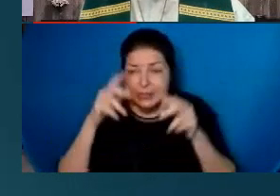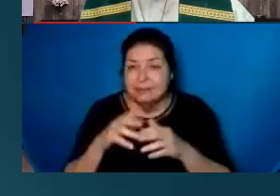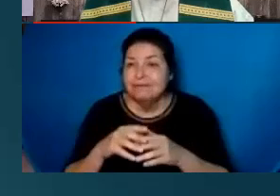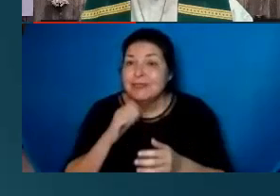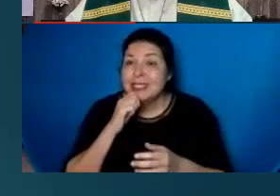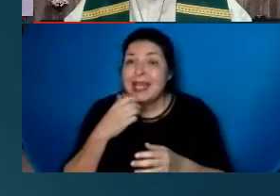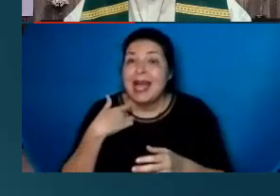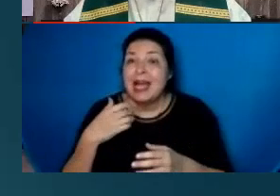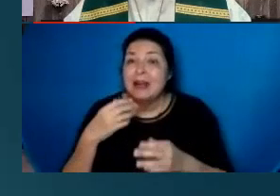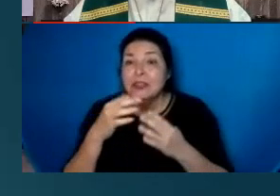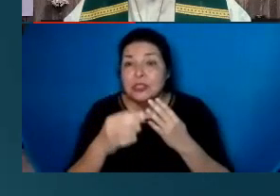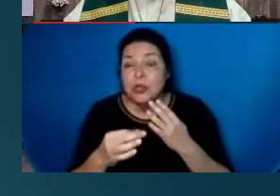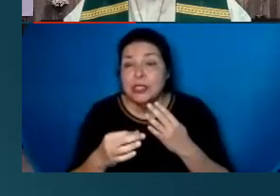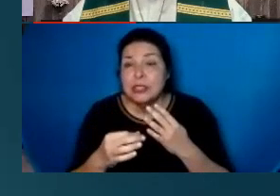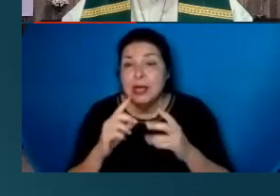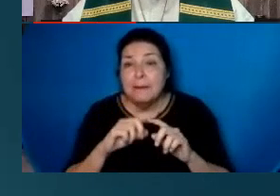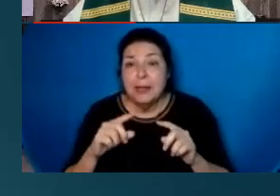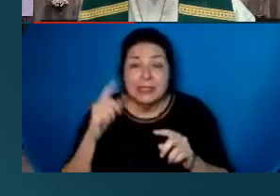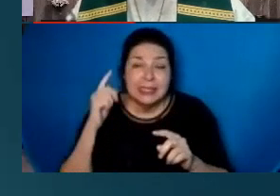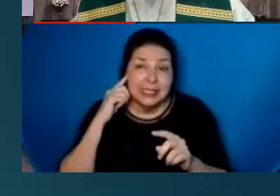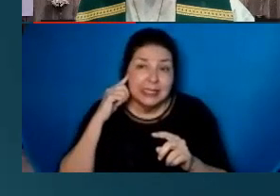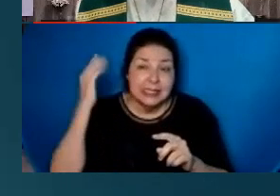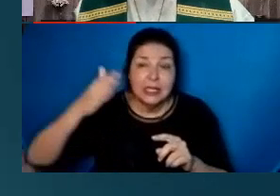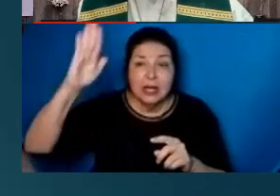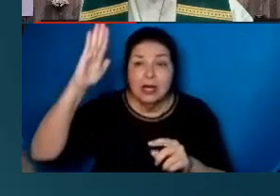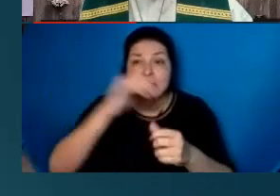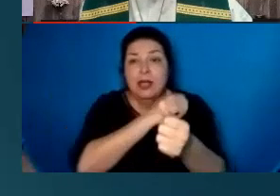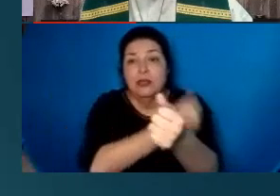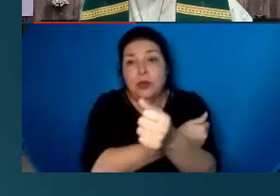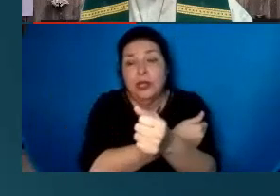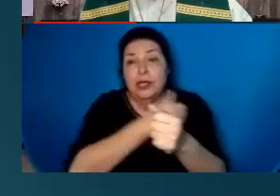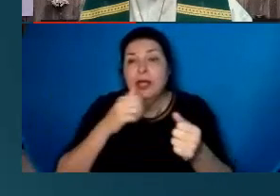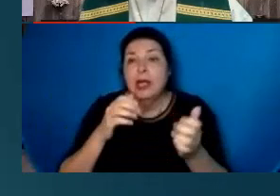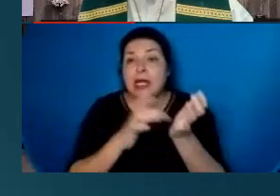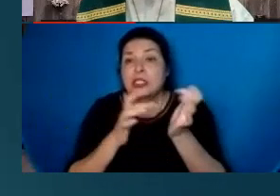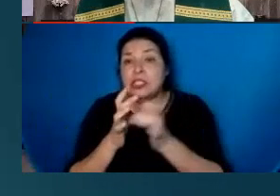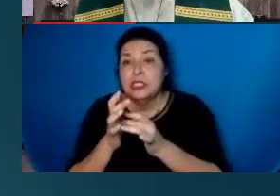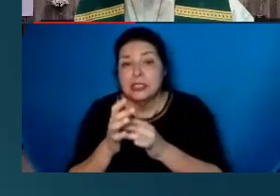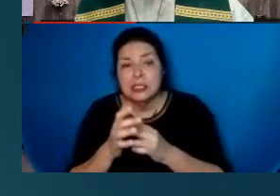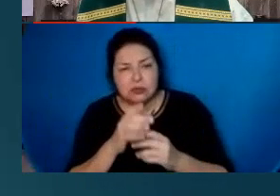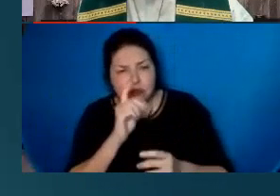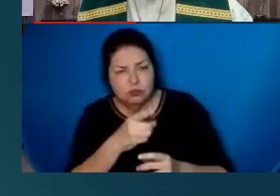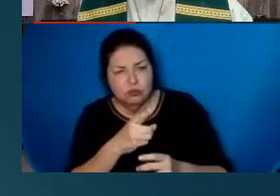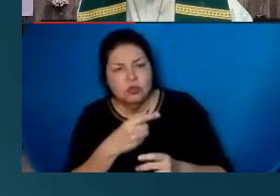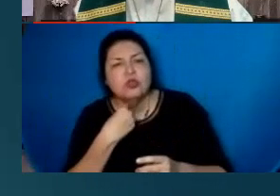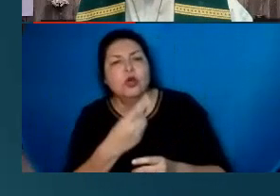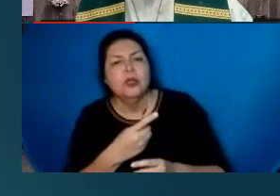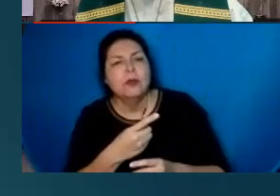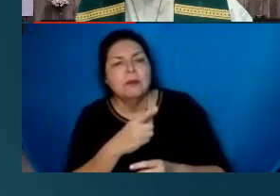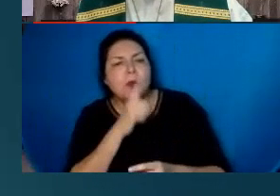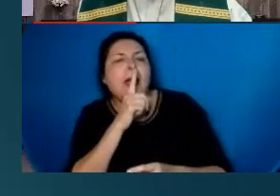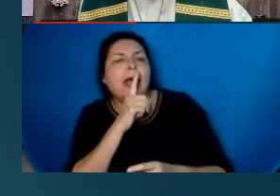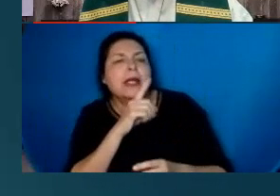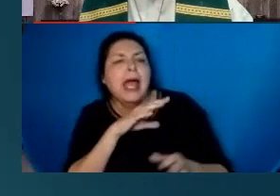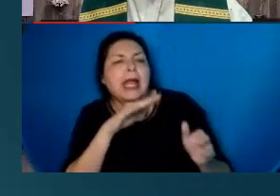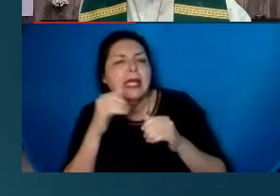of God when they hear it. And Jesus rebuked him, saying, "Be silent and come out of him." And the unclean